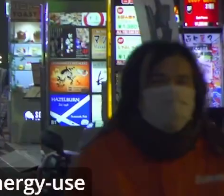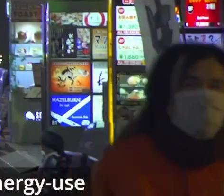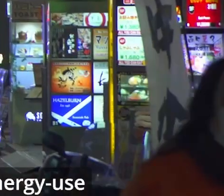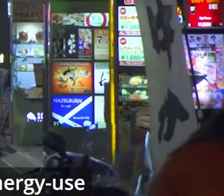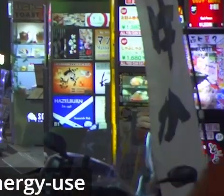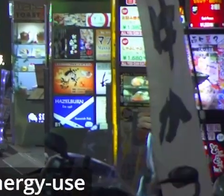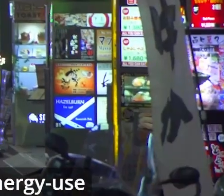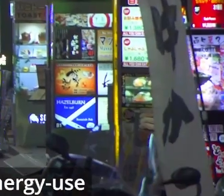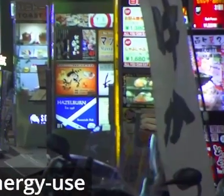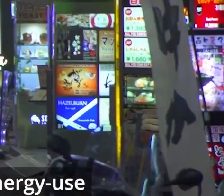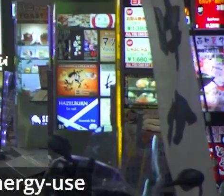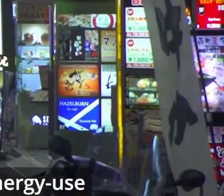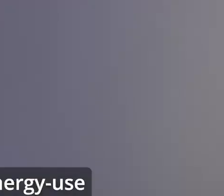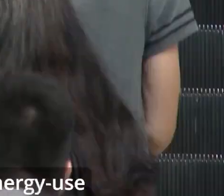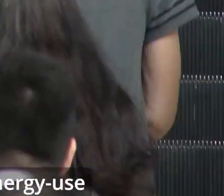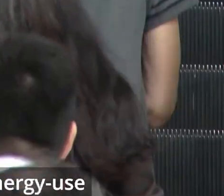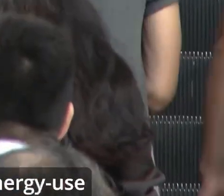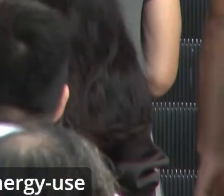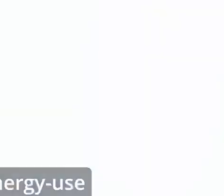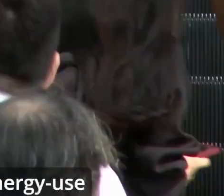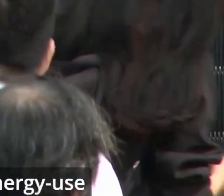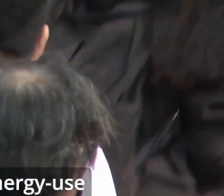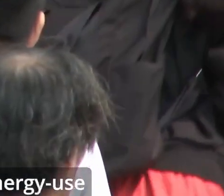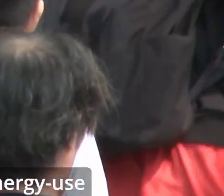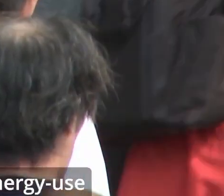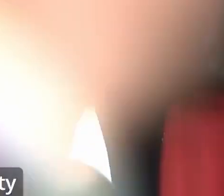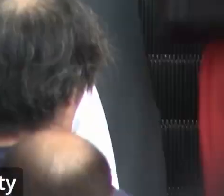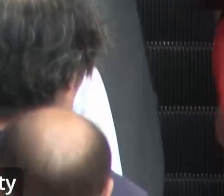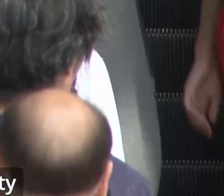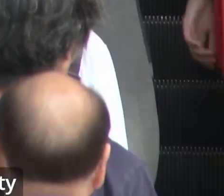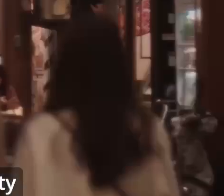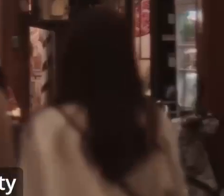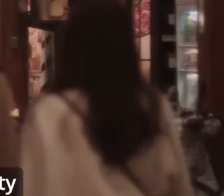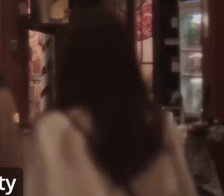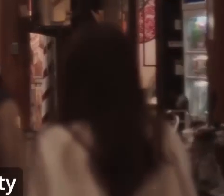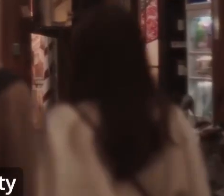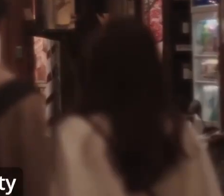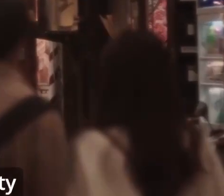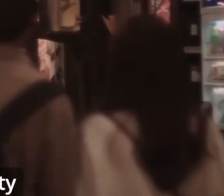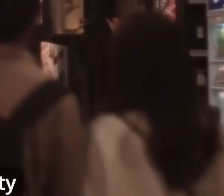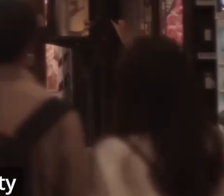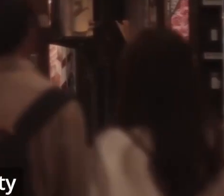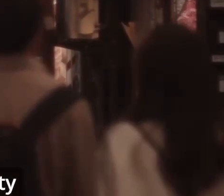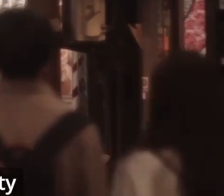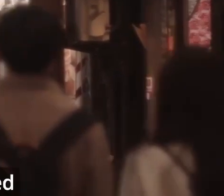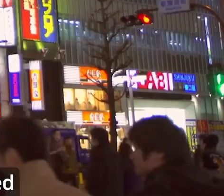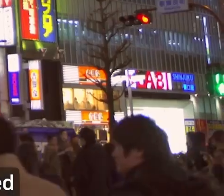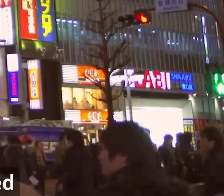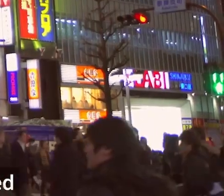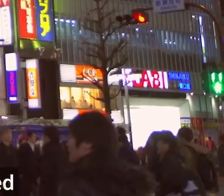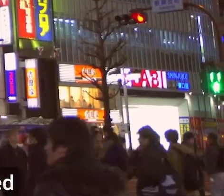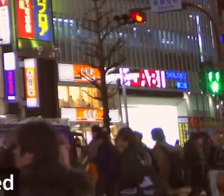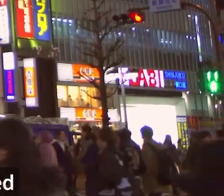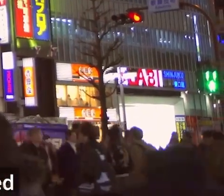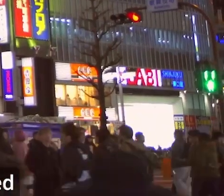example, Japan is managing to avoid non-essential energy use during severe earthquakes by working with society to